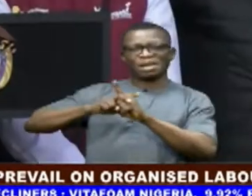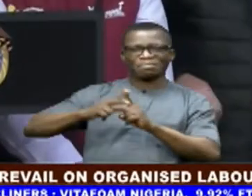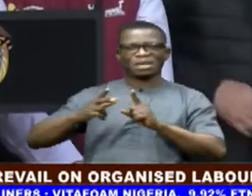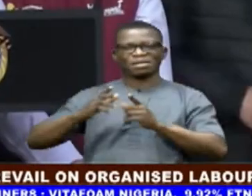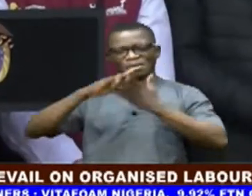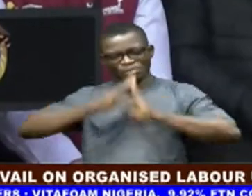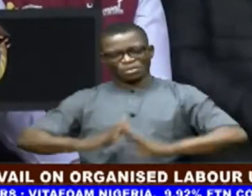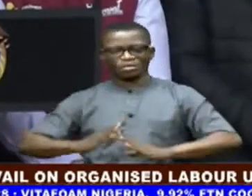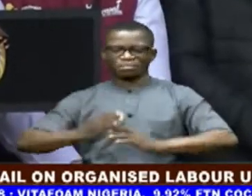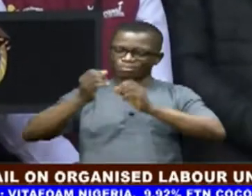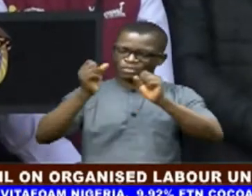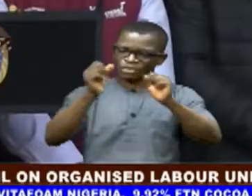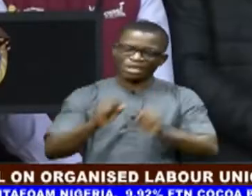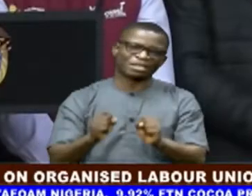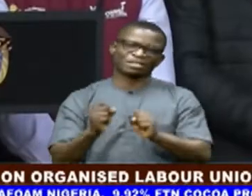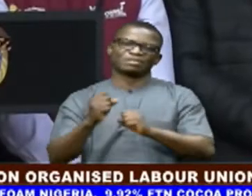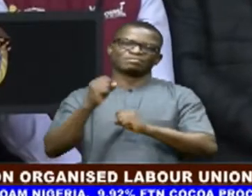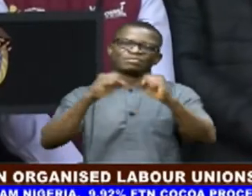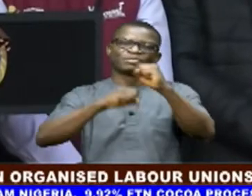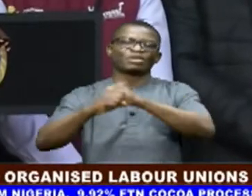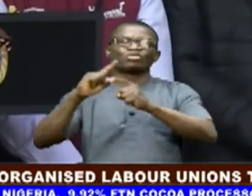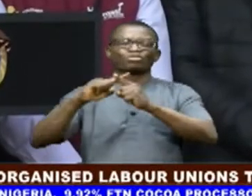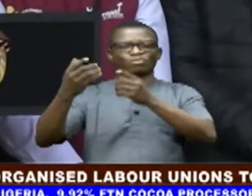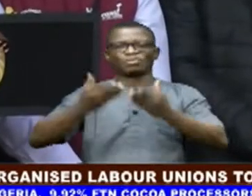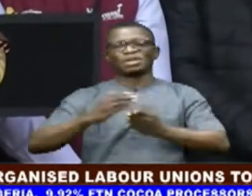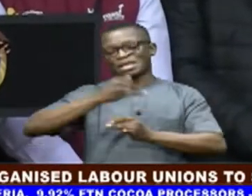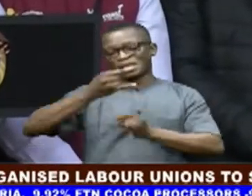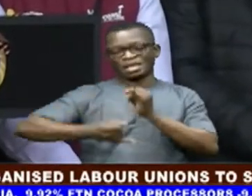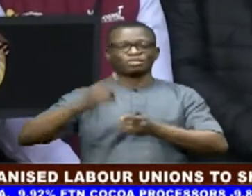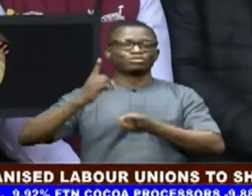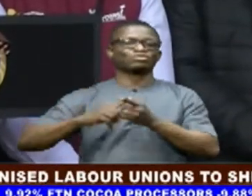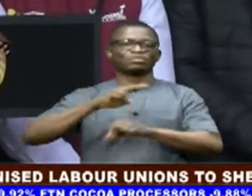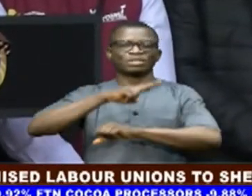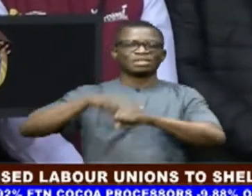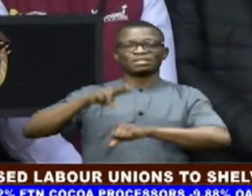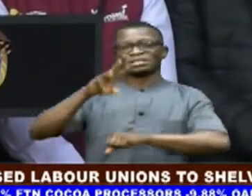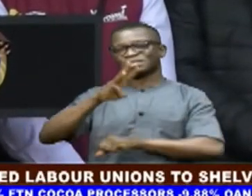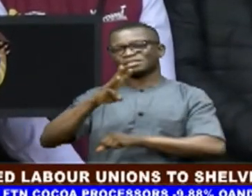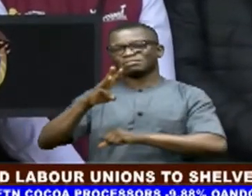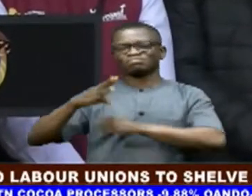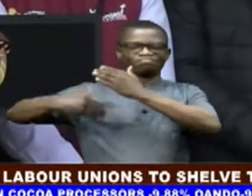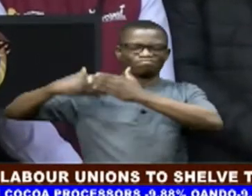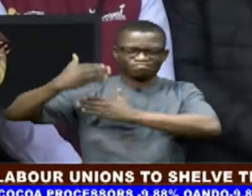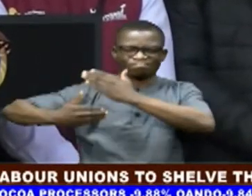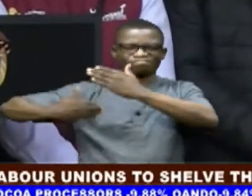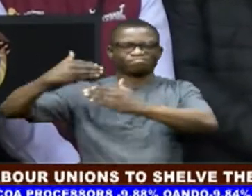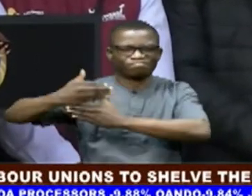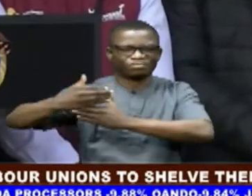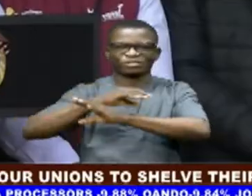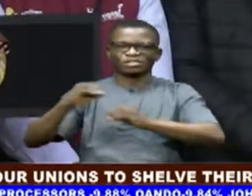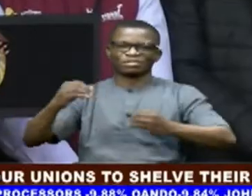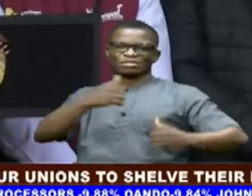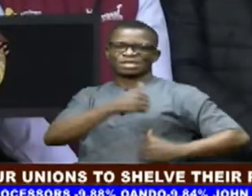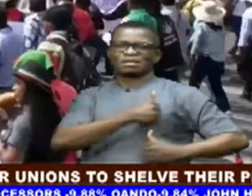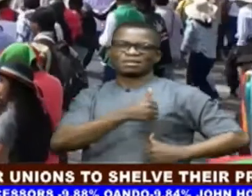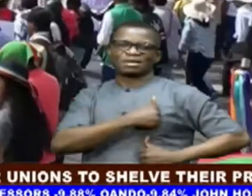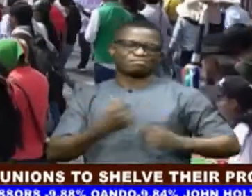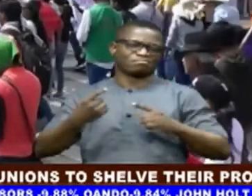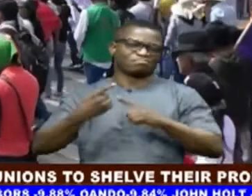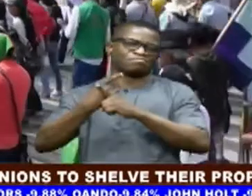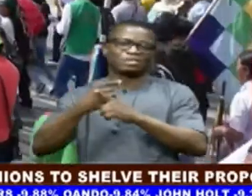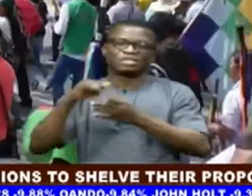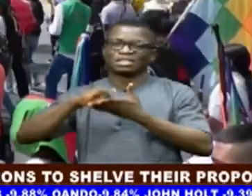peace strategy aimed at bringing an end to the nation's nearly six-decade-long armed conflict, a conflict